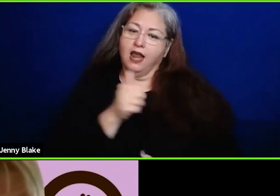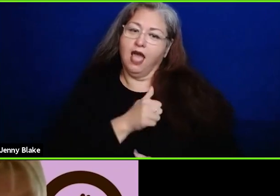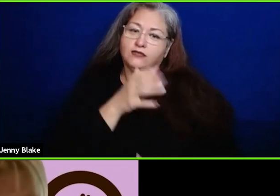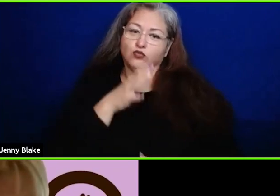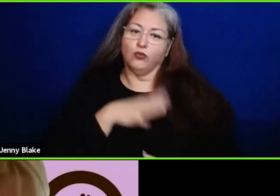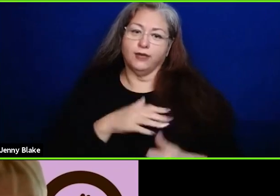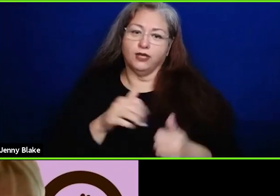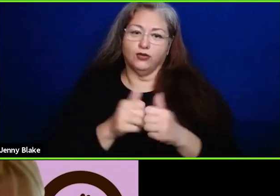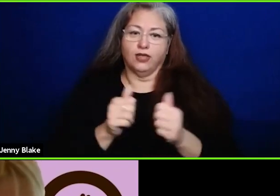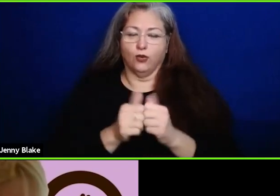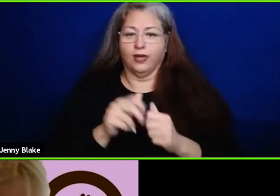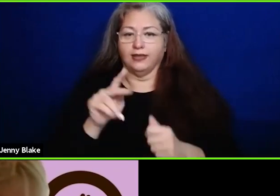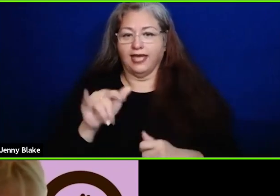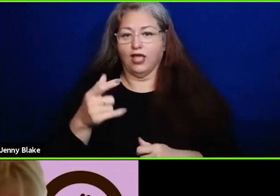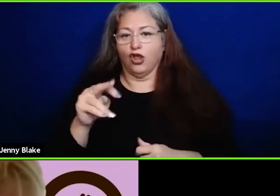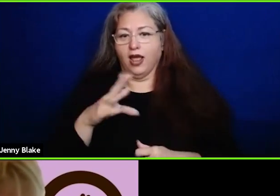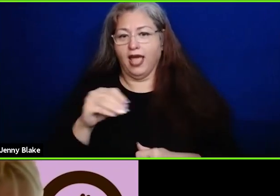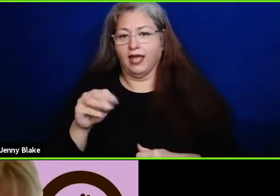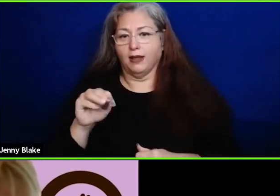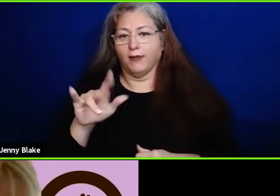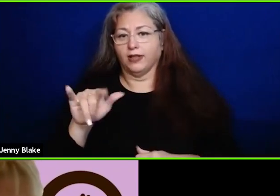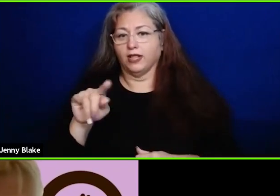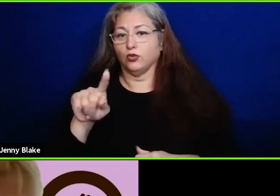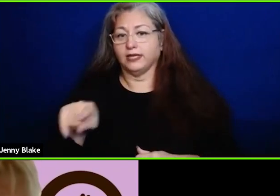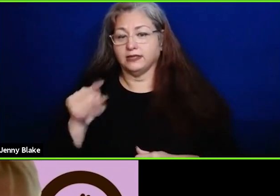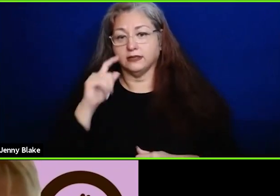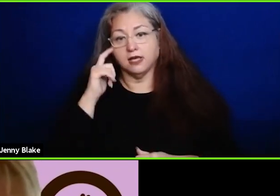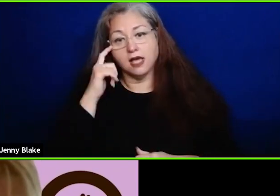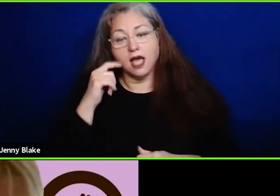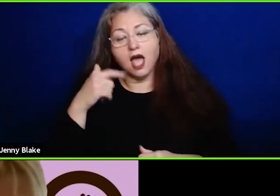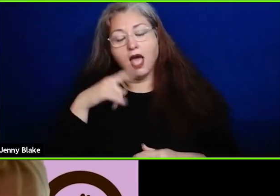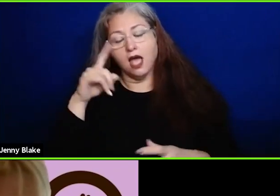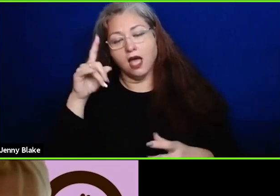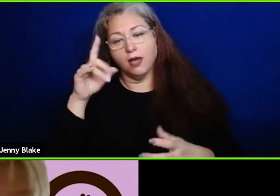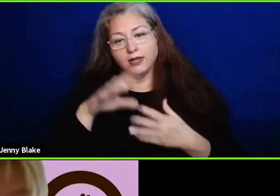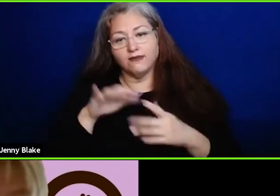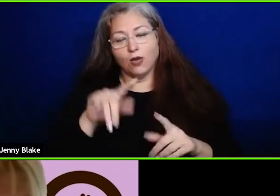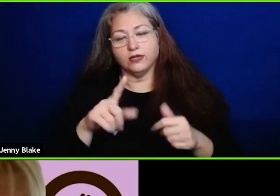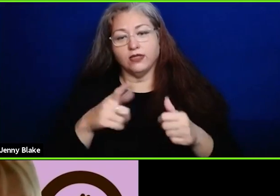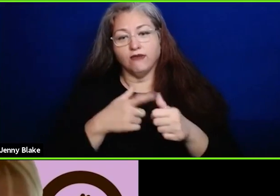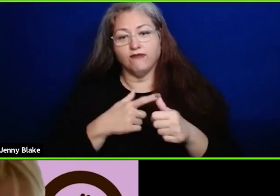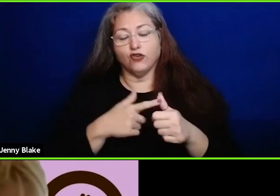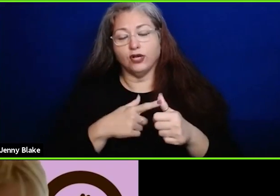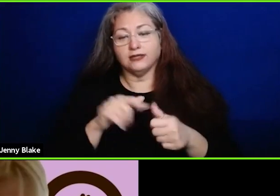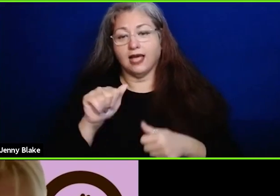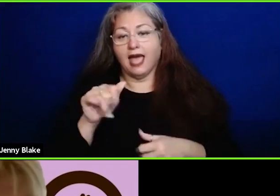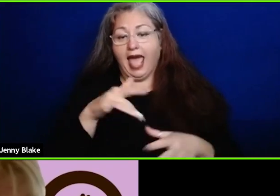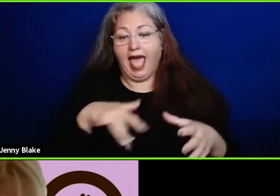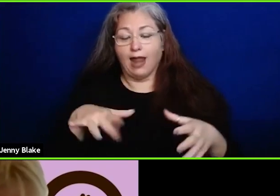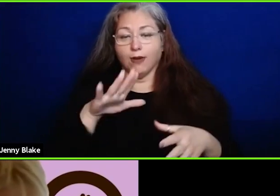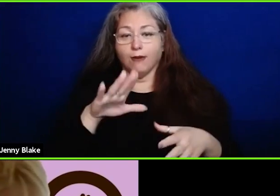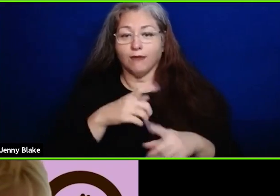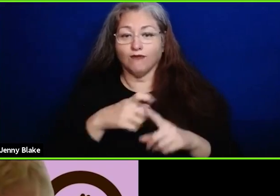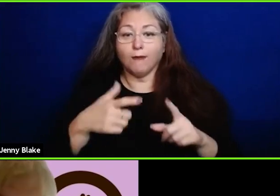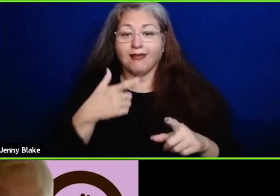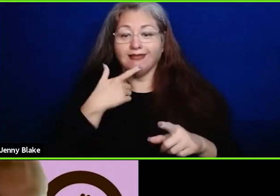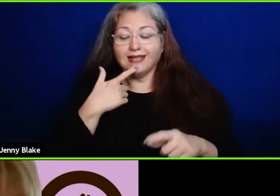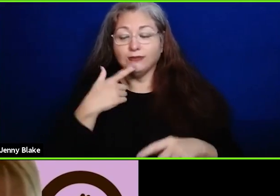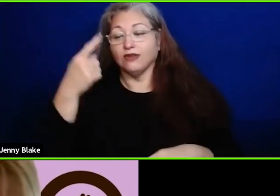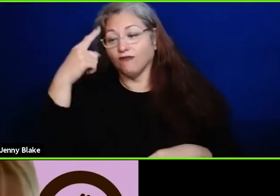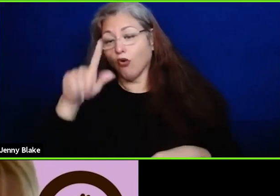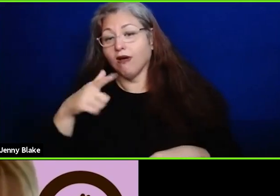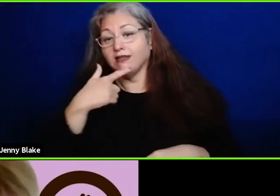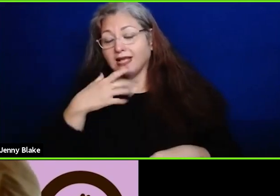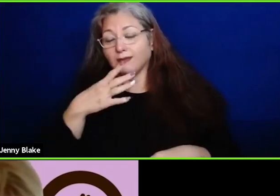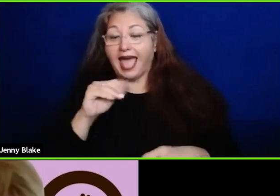with Kay Gardner and Marilyn Rees. And I believe that was the first album by lesbians, for lesbians, and